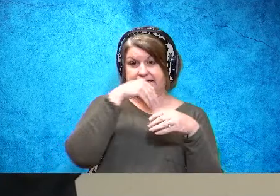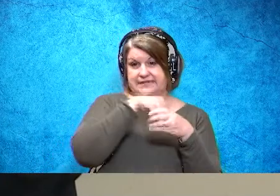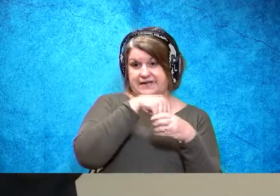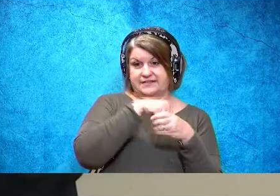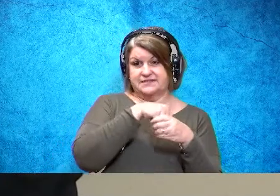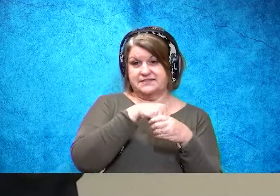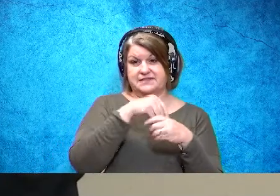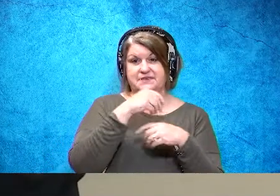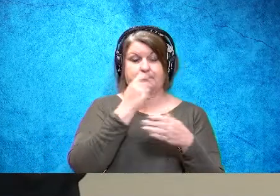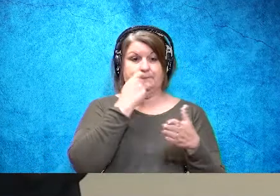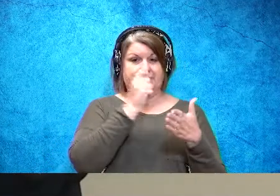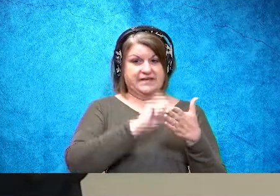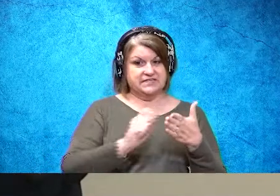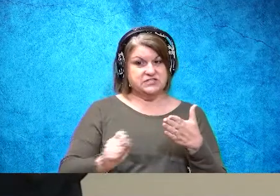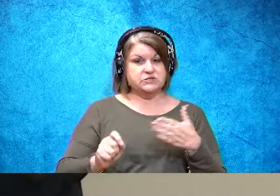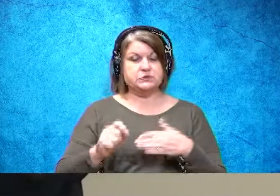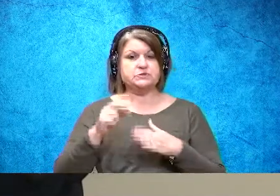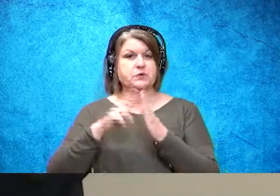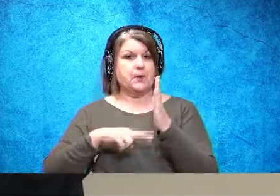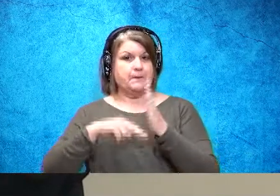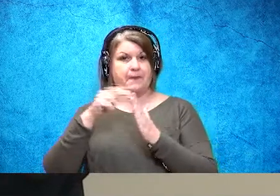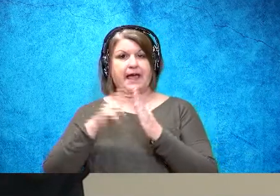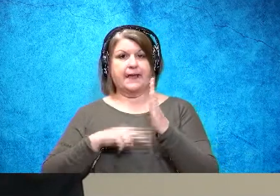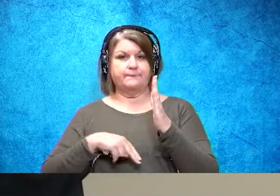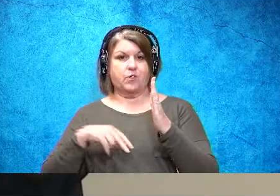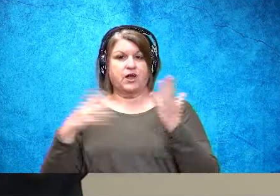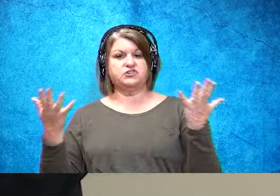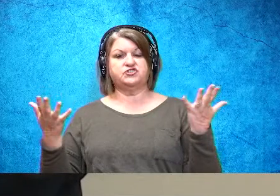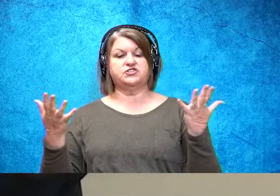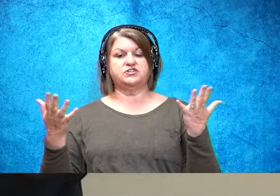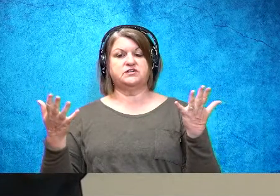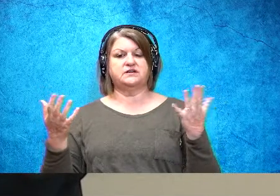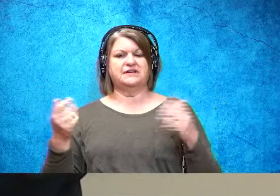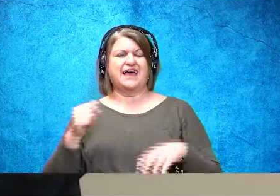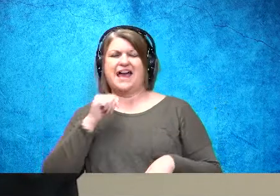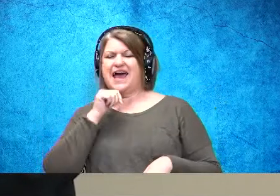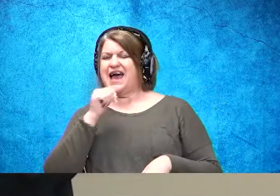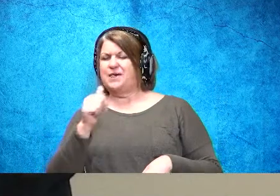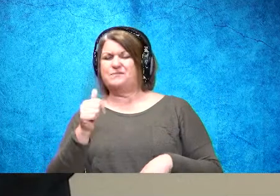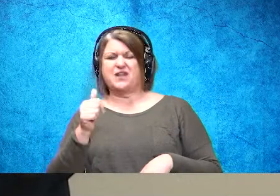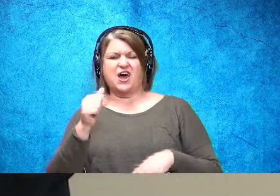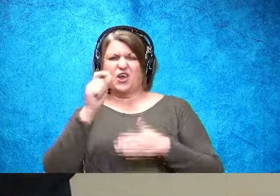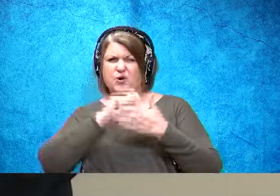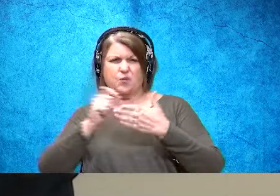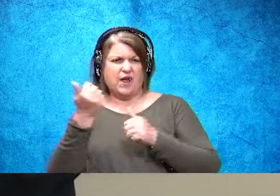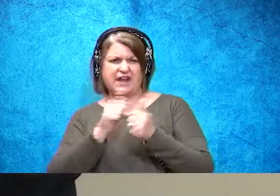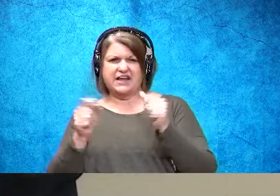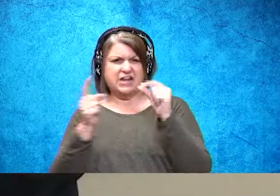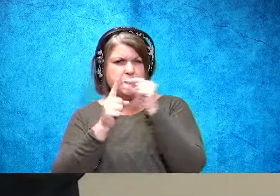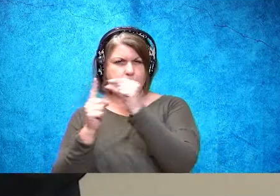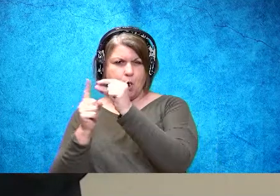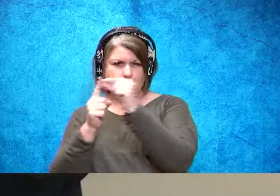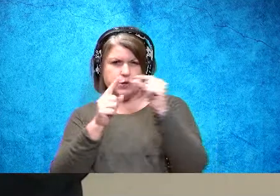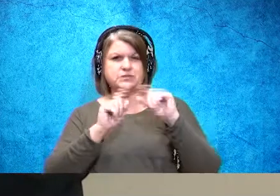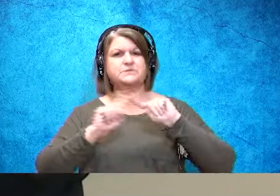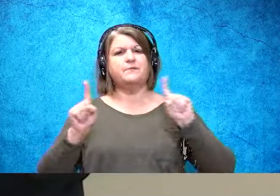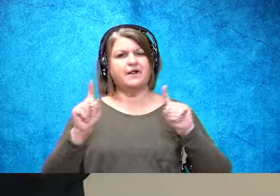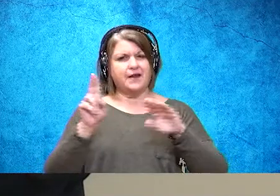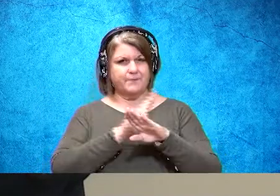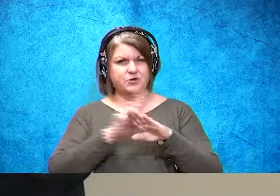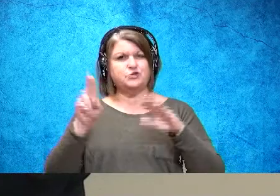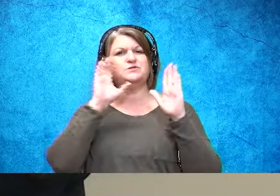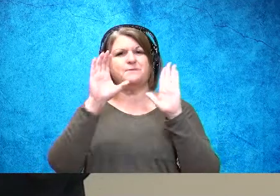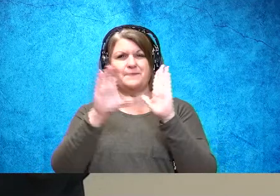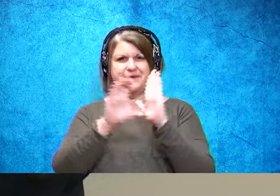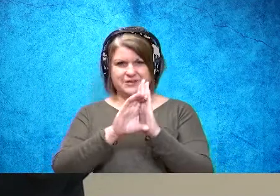here. I'm not going to use any words, but I am going to draw pictures. So I want you to draw some pictures in here. So this might be